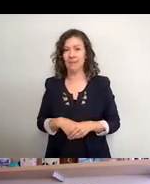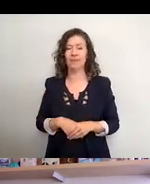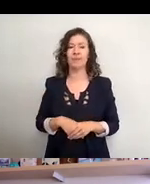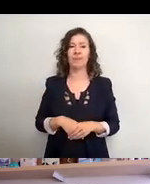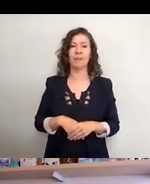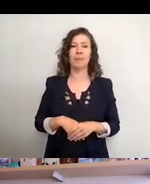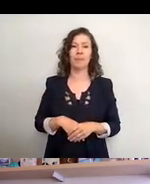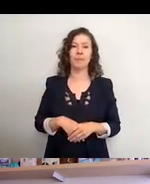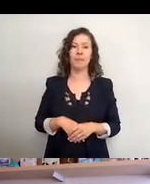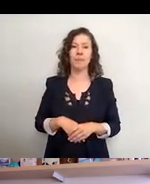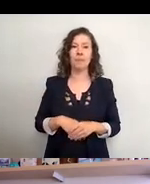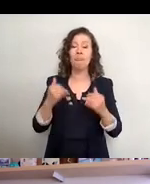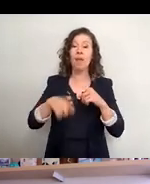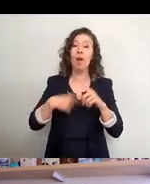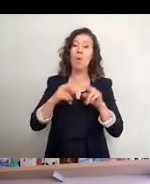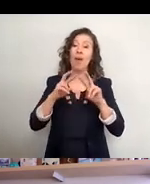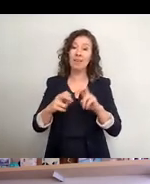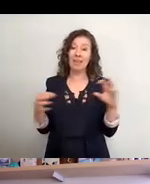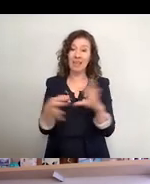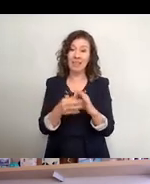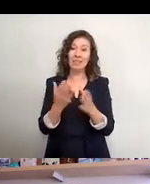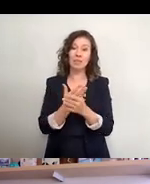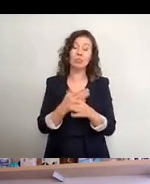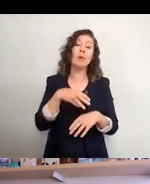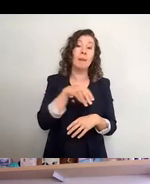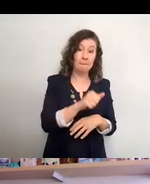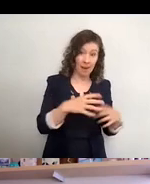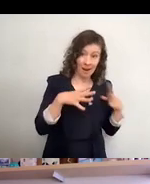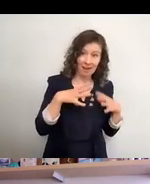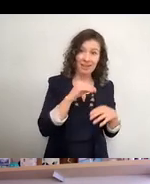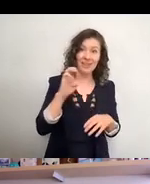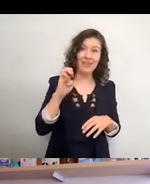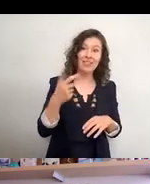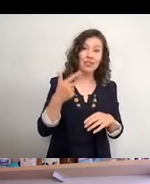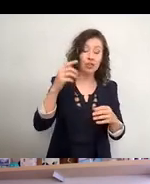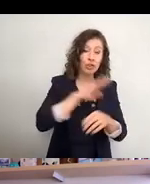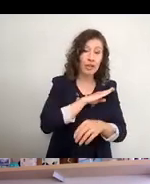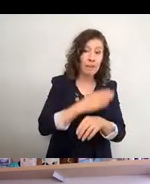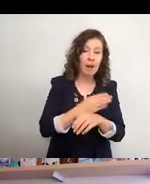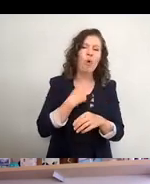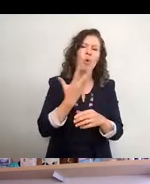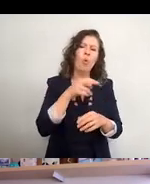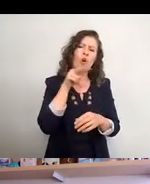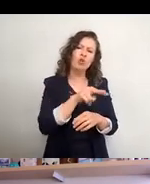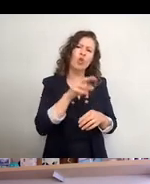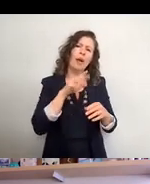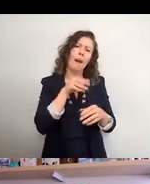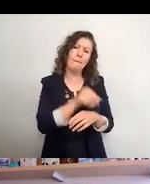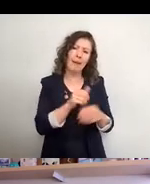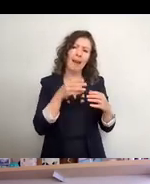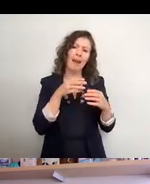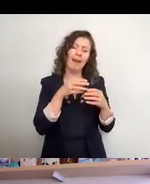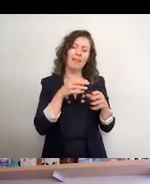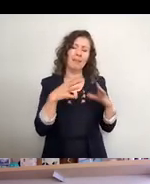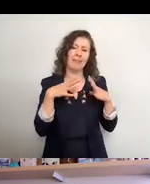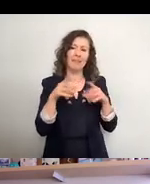Now, when we examine links between paid leave and EEG power, we wanted to take a look at paid leave as a continuous variable,